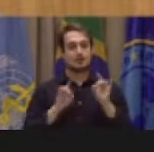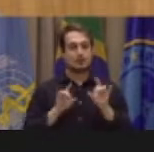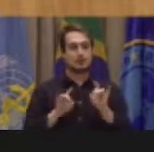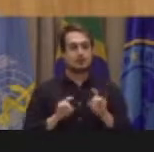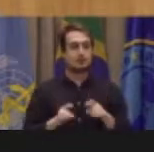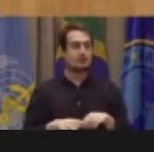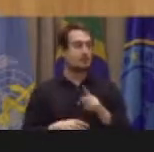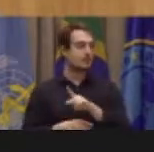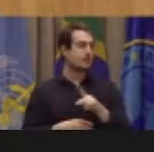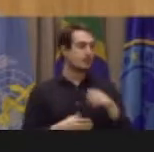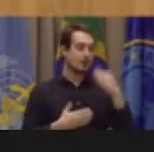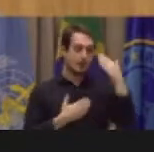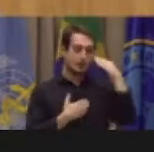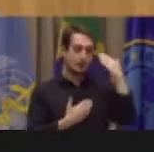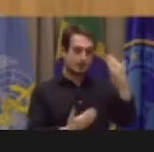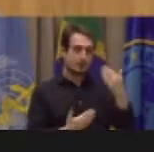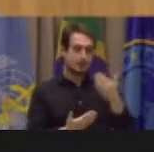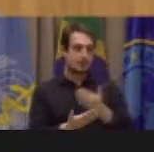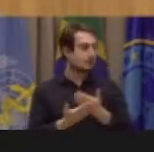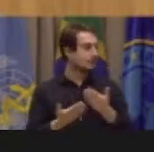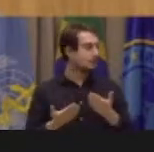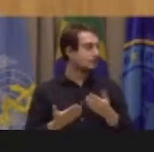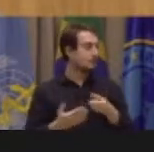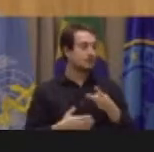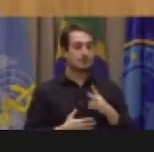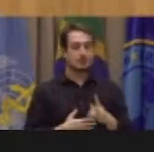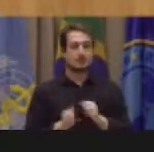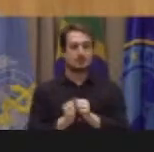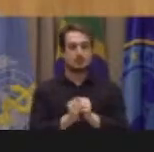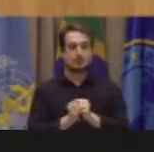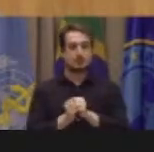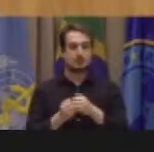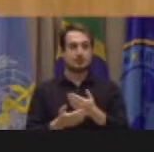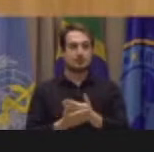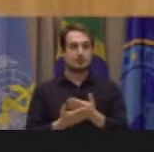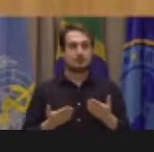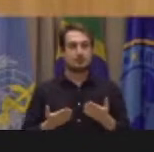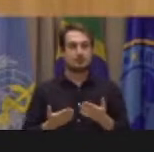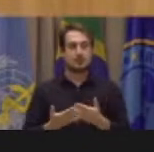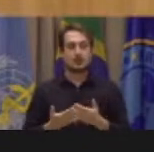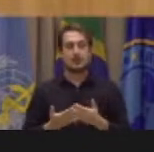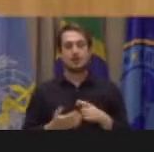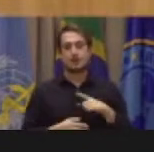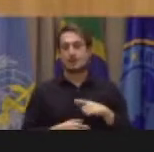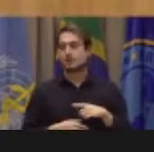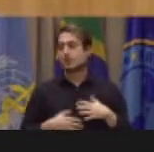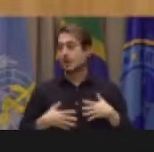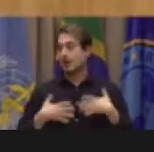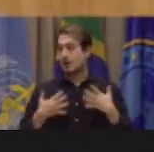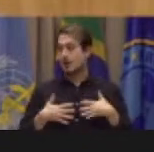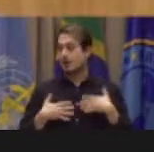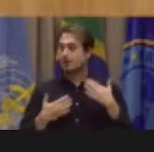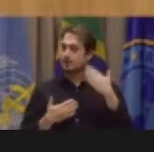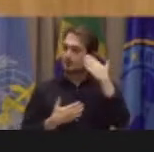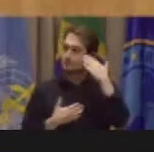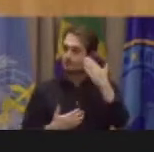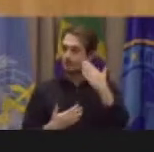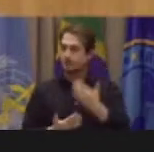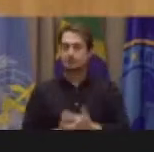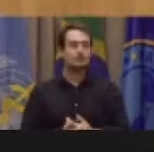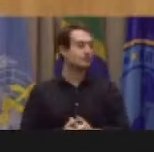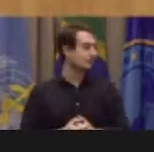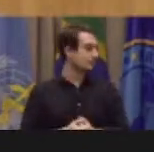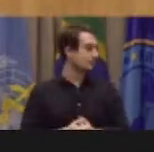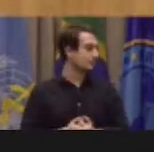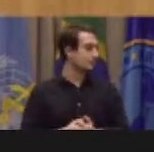I'm going to open something special, Professor Fernando Achal with Dr. Rogério. I'm going